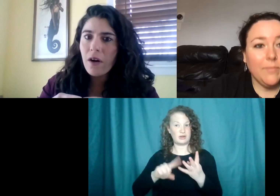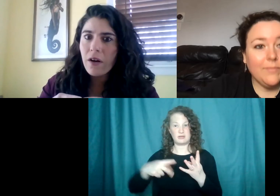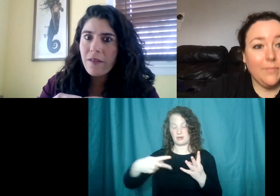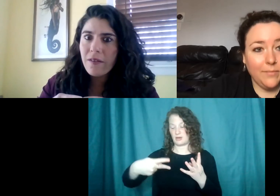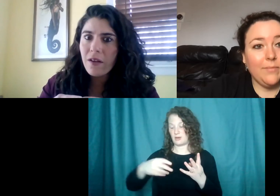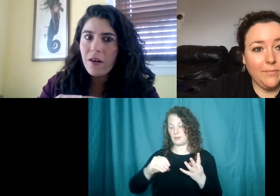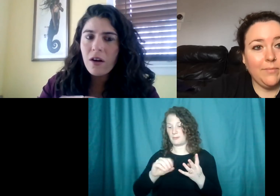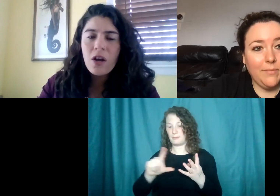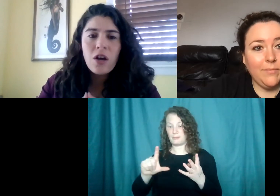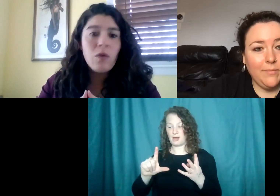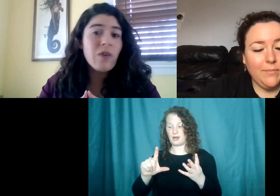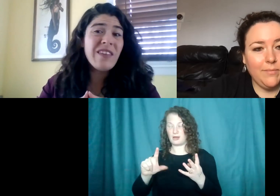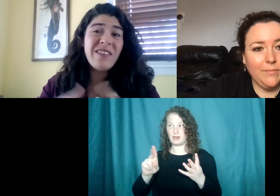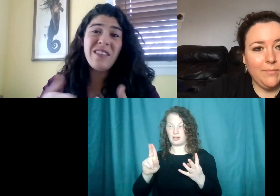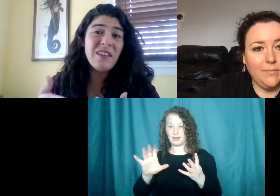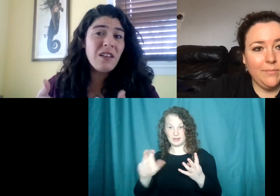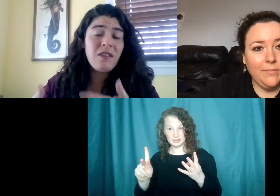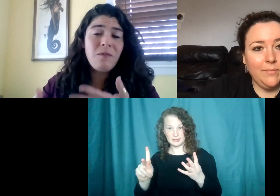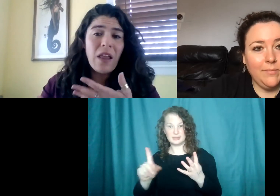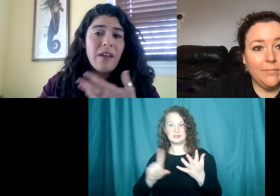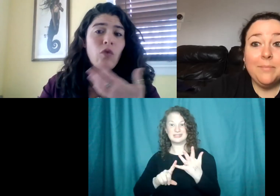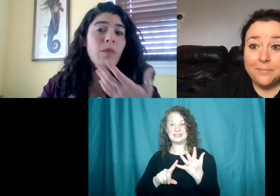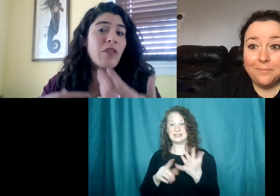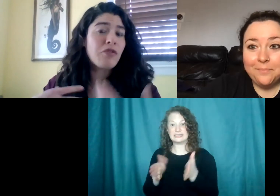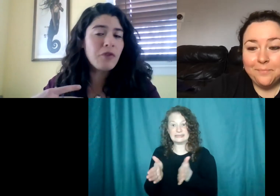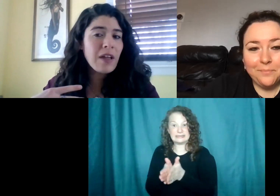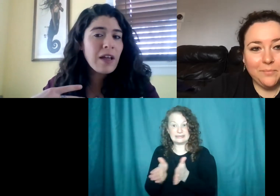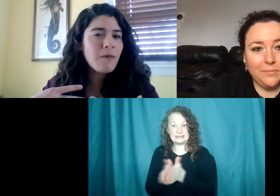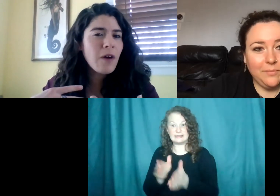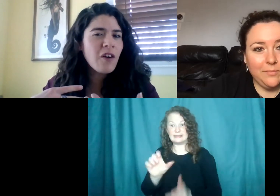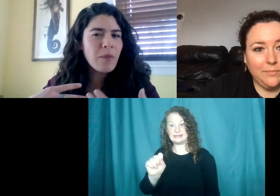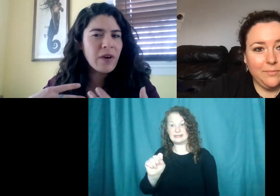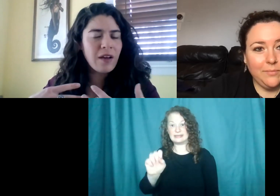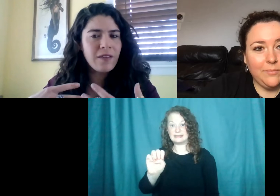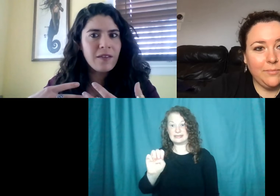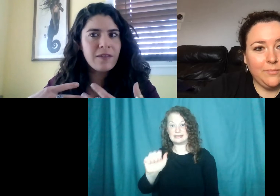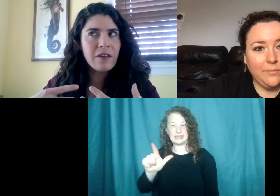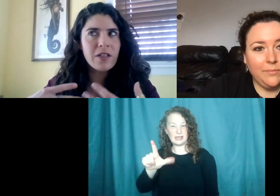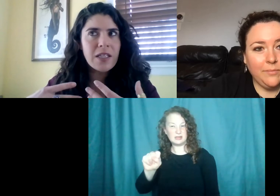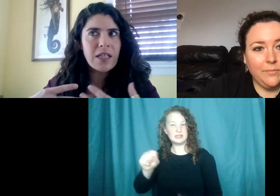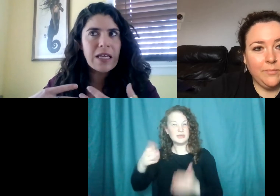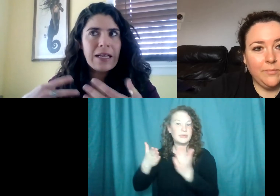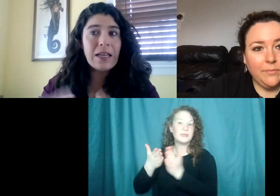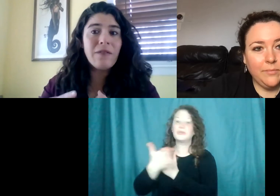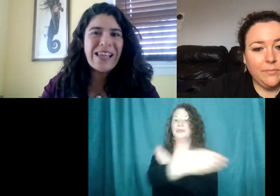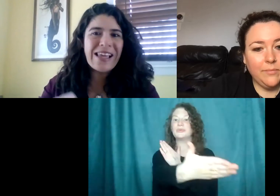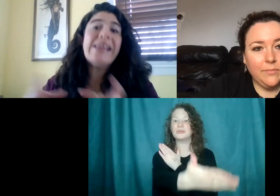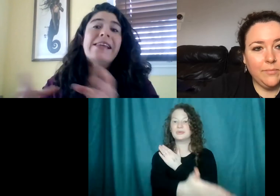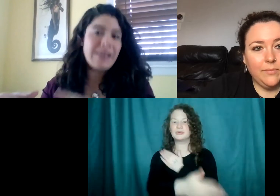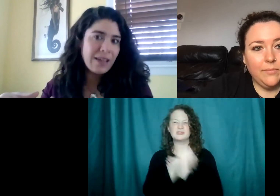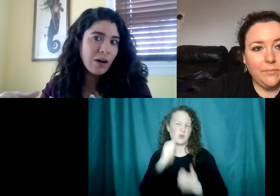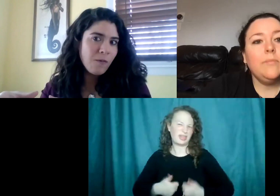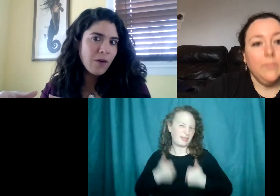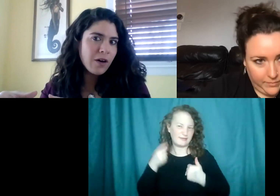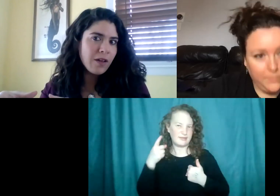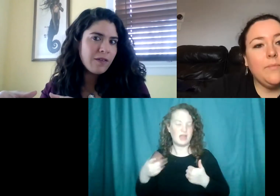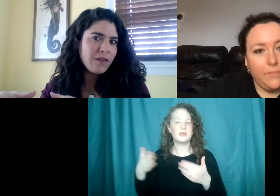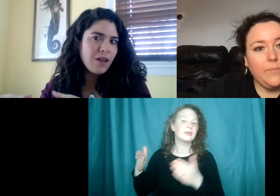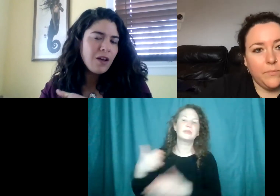kelp forests here. We'll see seals like swimming through the kelp forest, but not necessarily living in the